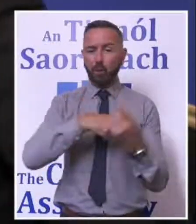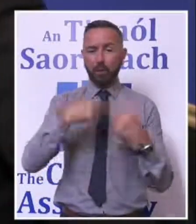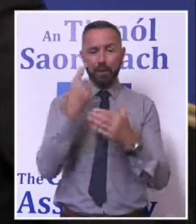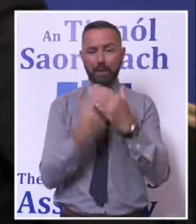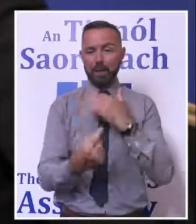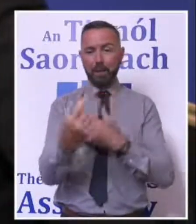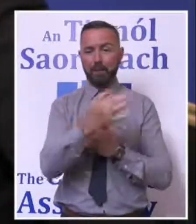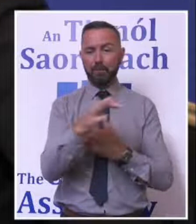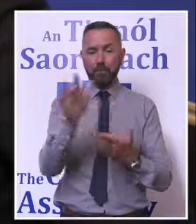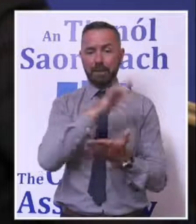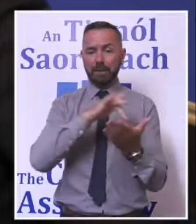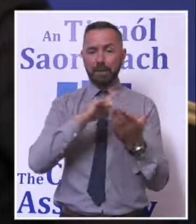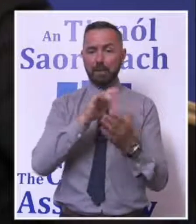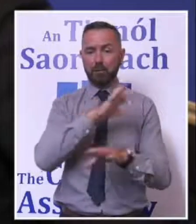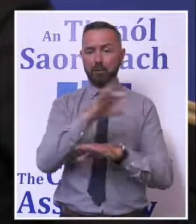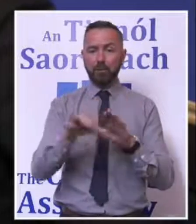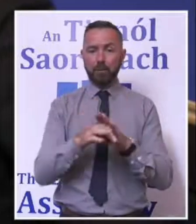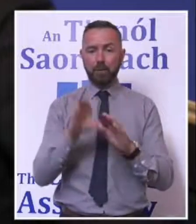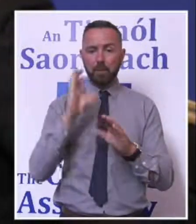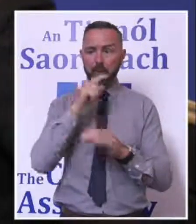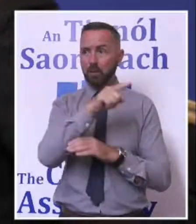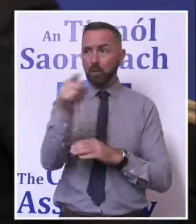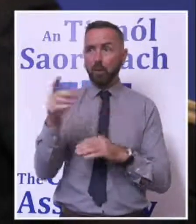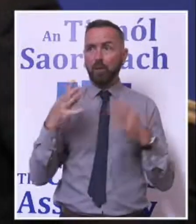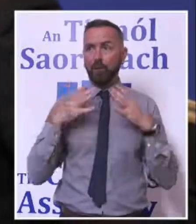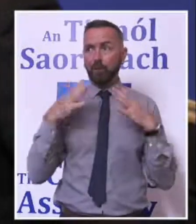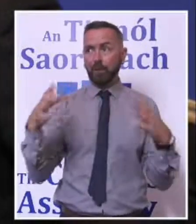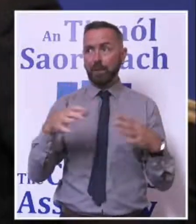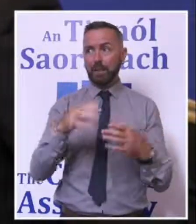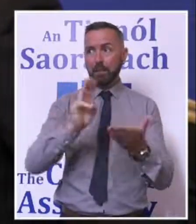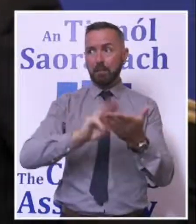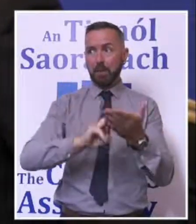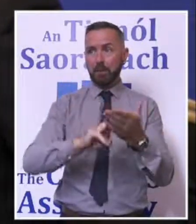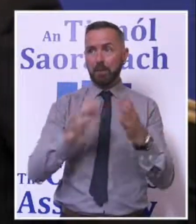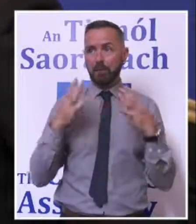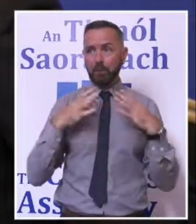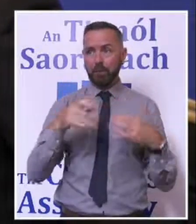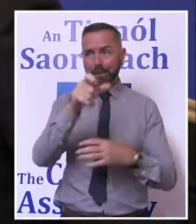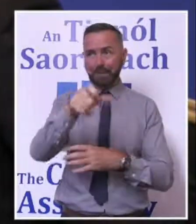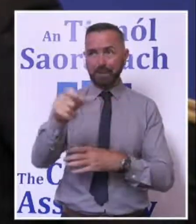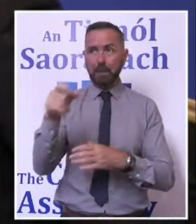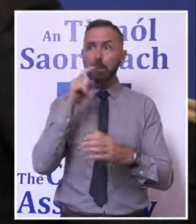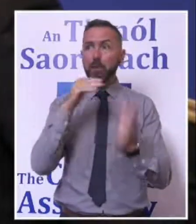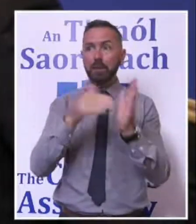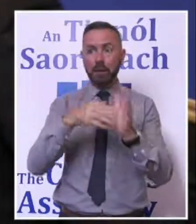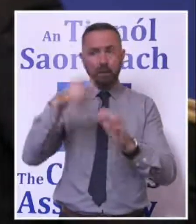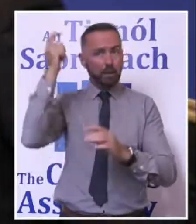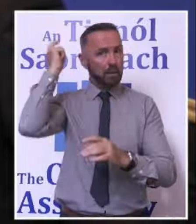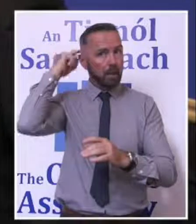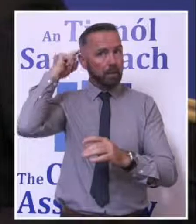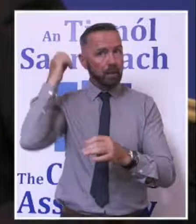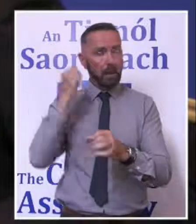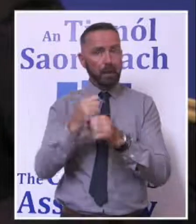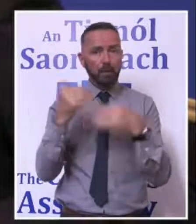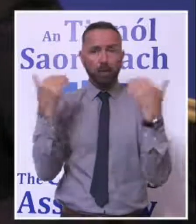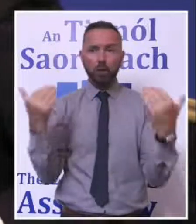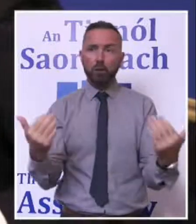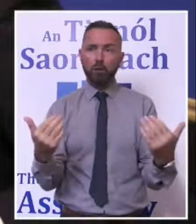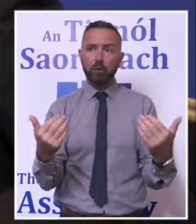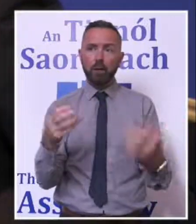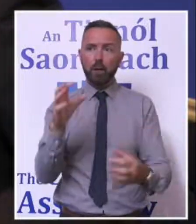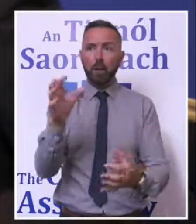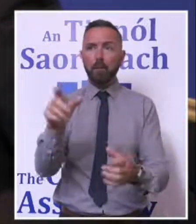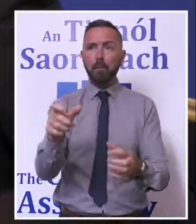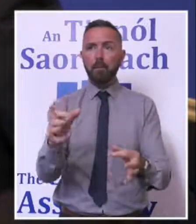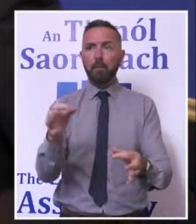old Saronach, free citizens, but we are conscious of getting a current political opinion